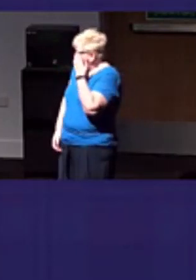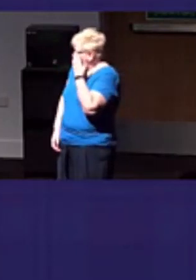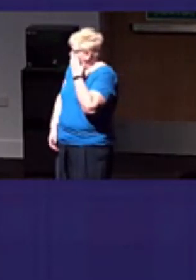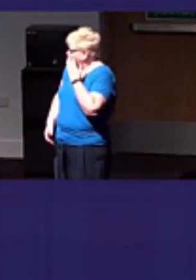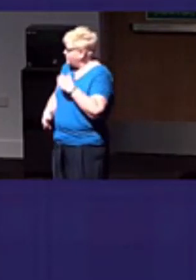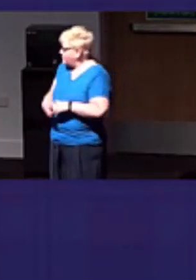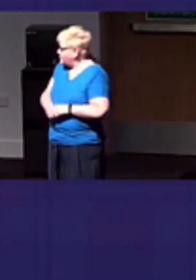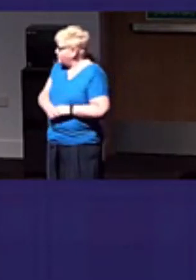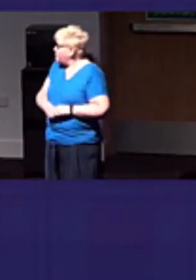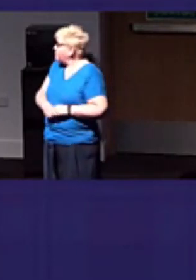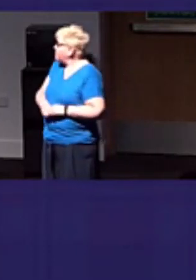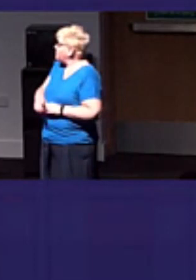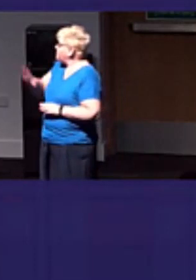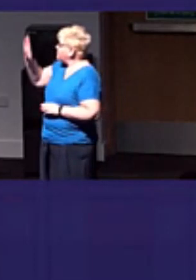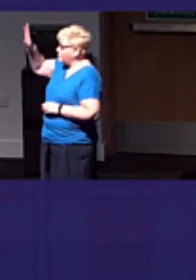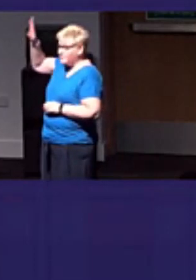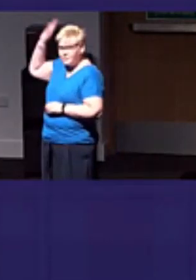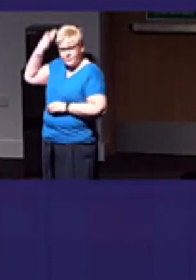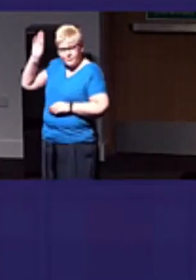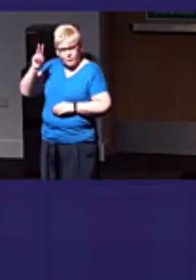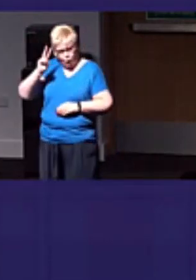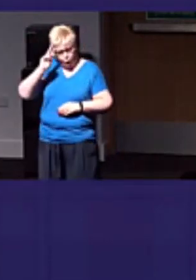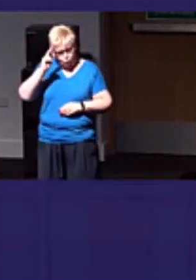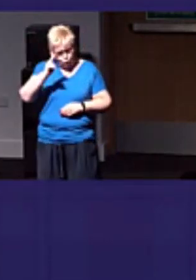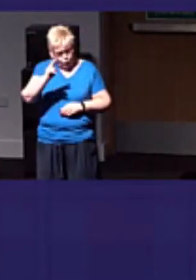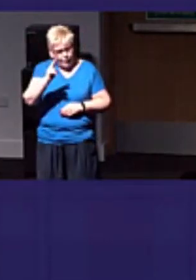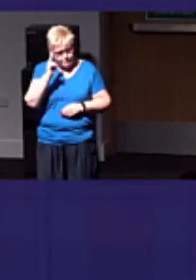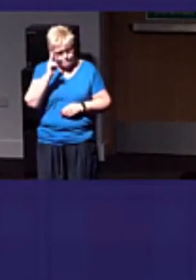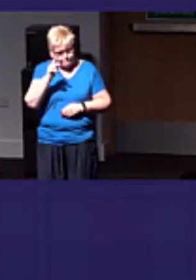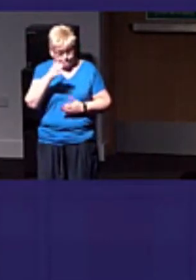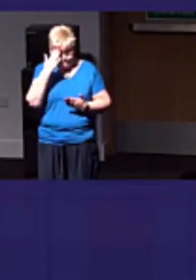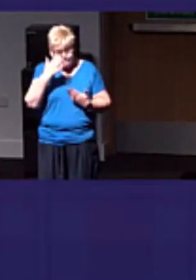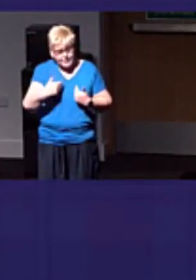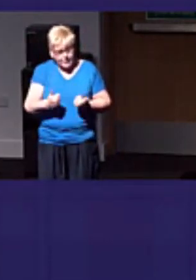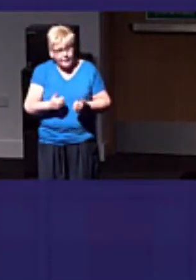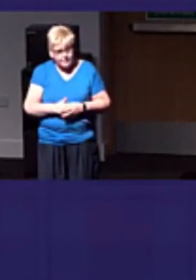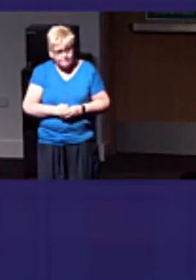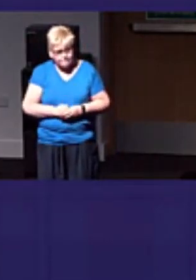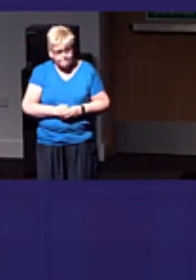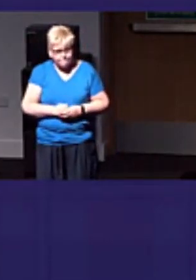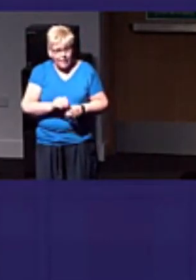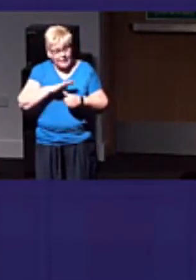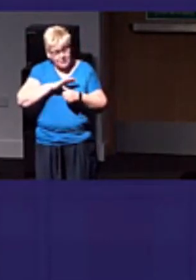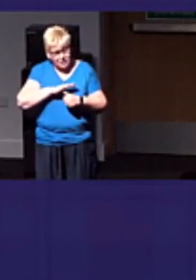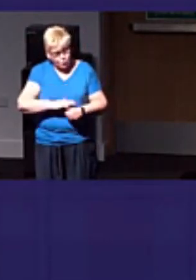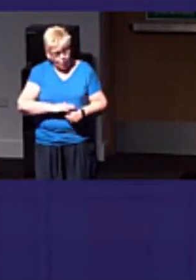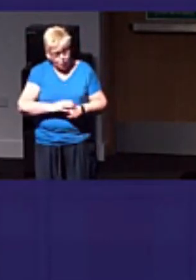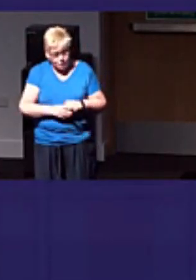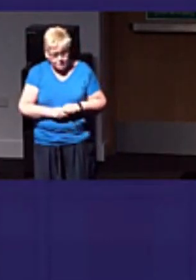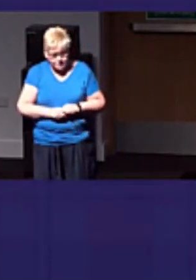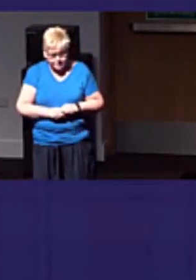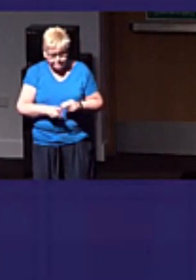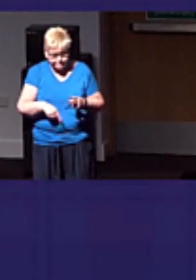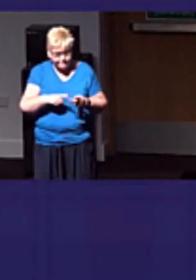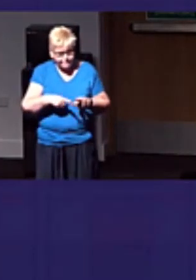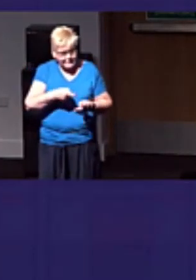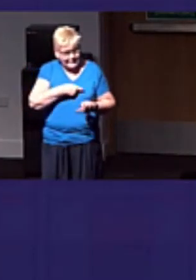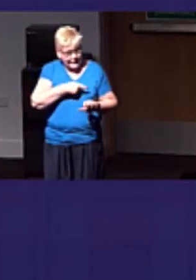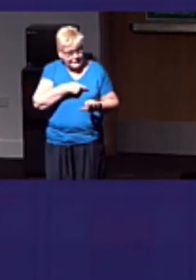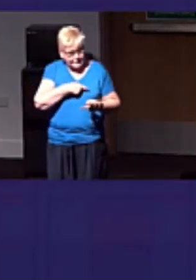Then all the way on the right is neural. That is mental health. Depression,